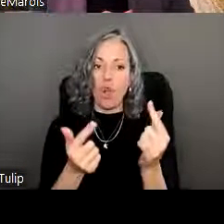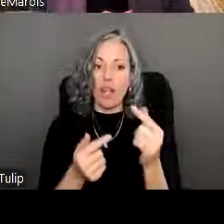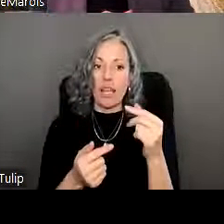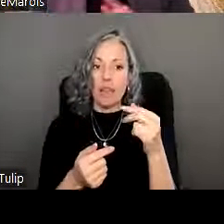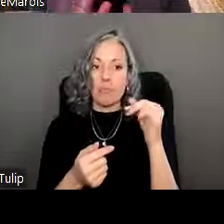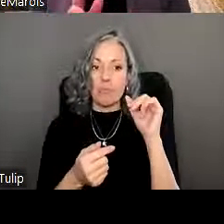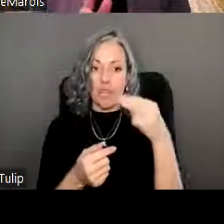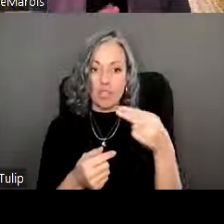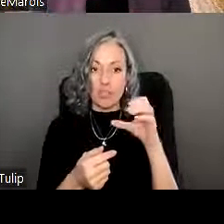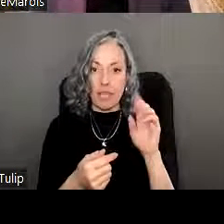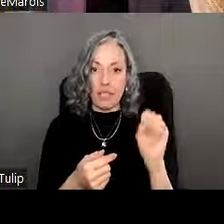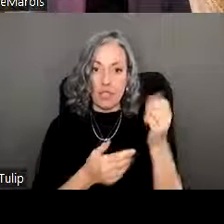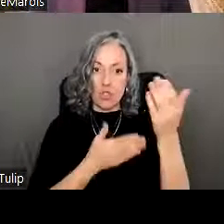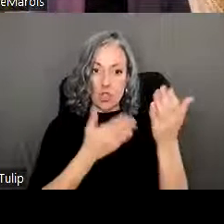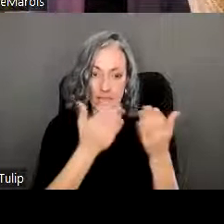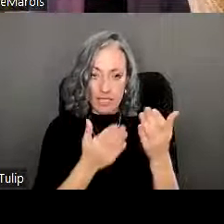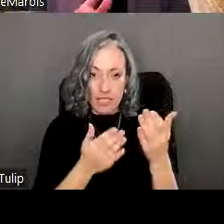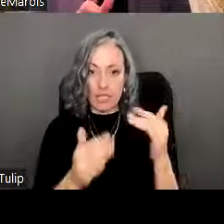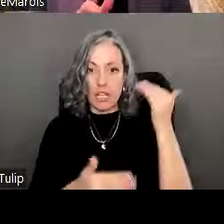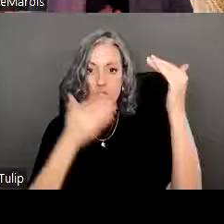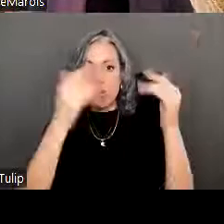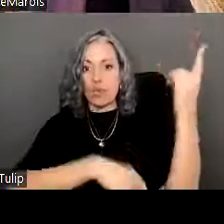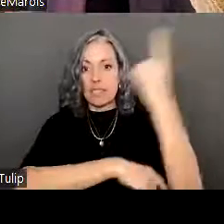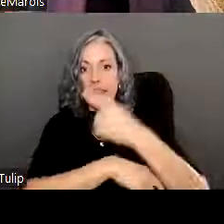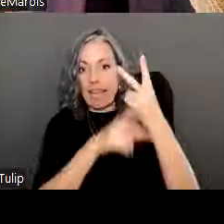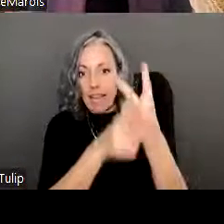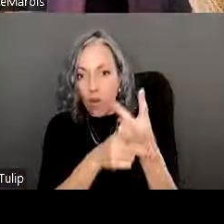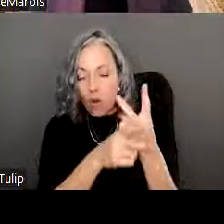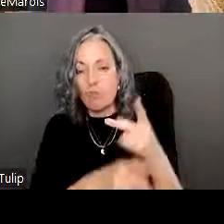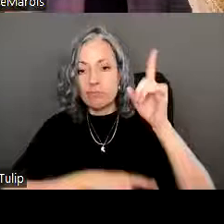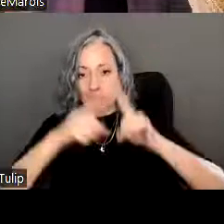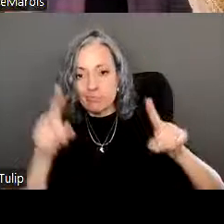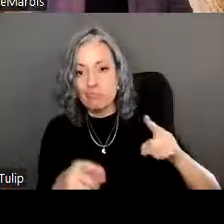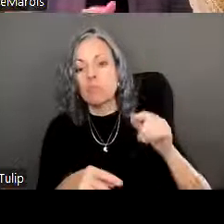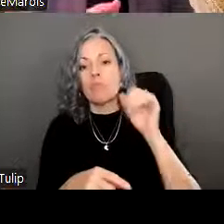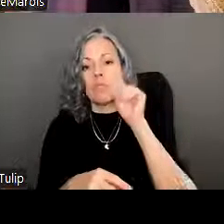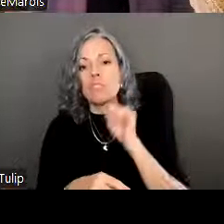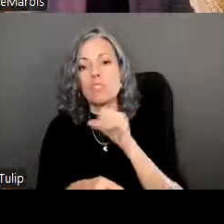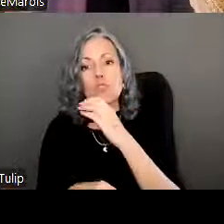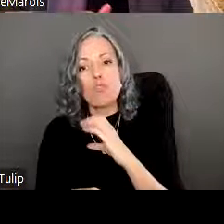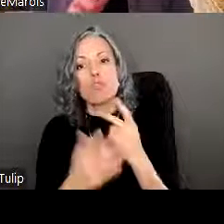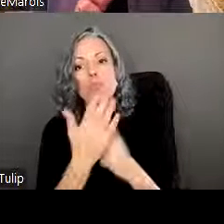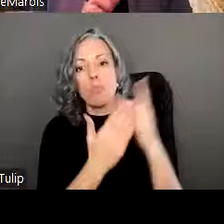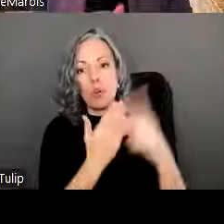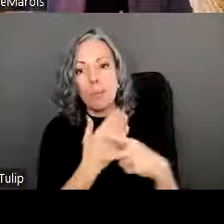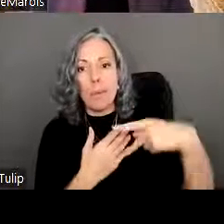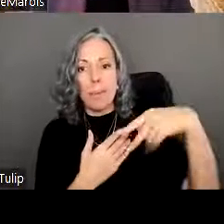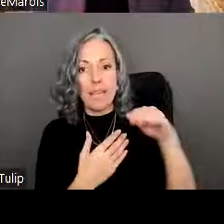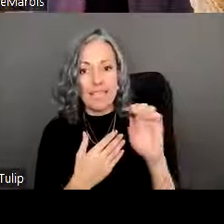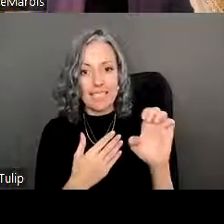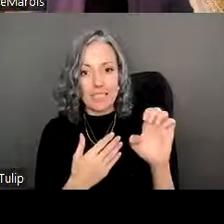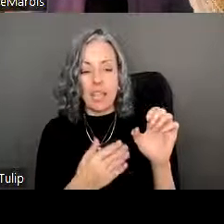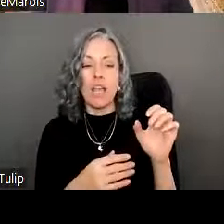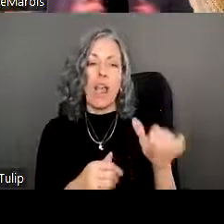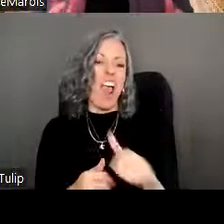HCBS services. This would be adult day health care, multipurpose senior services program, PACE, and many of the